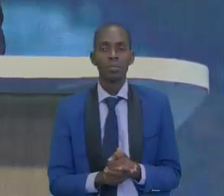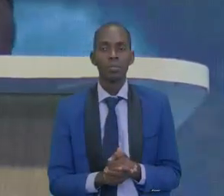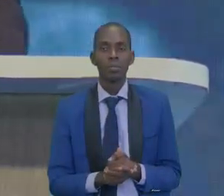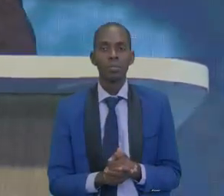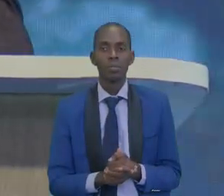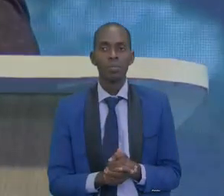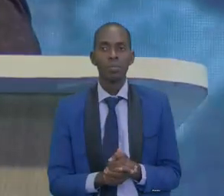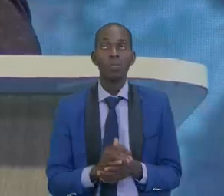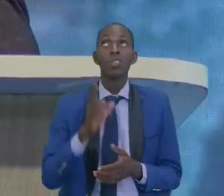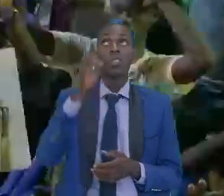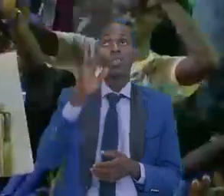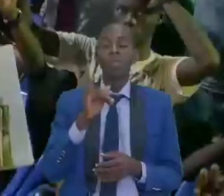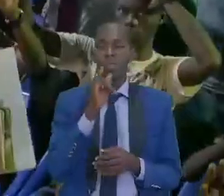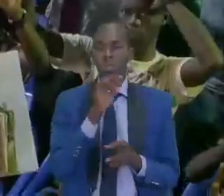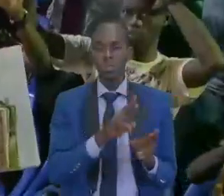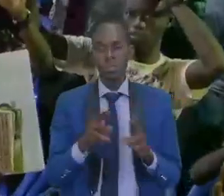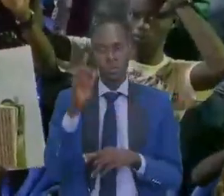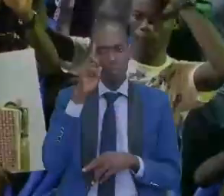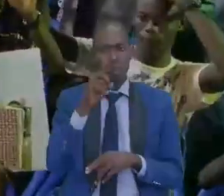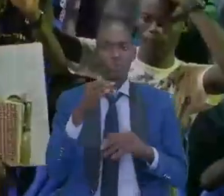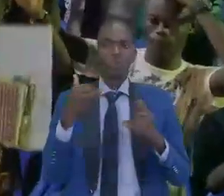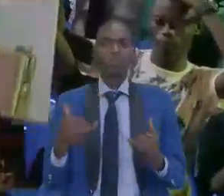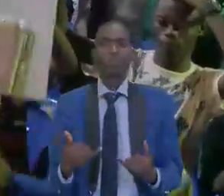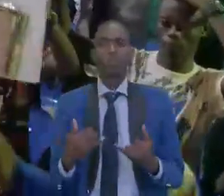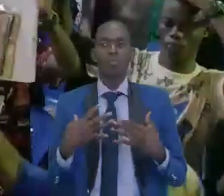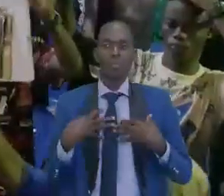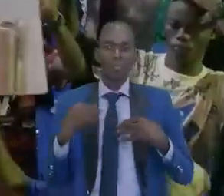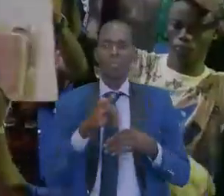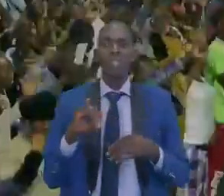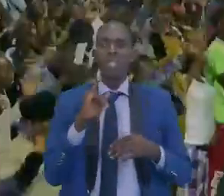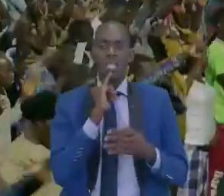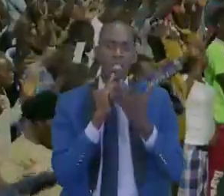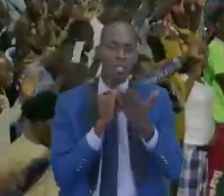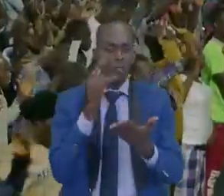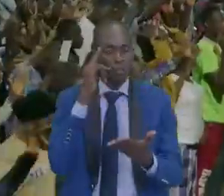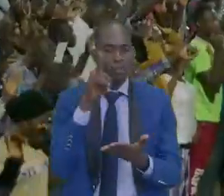God is ready for you now. Healing is available for you now.